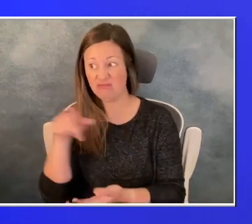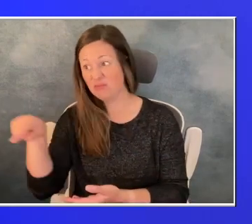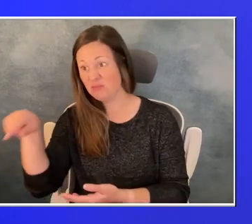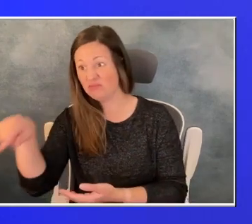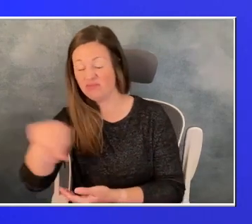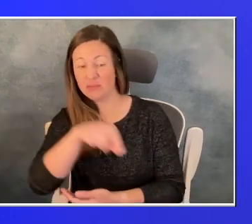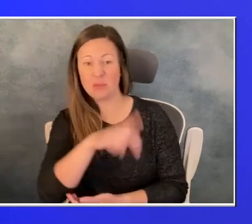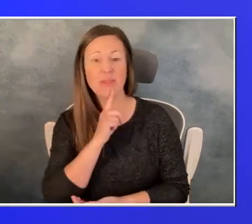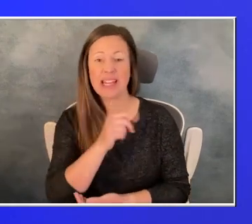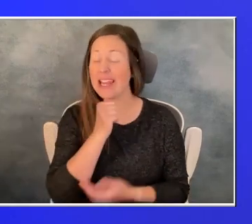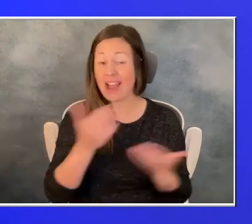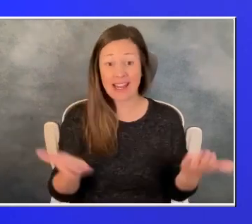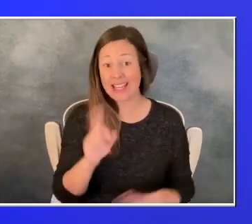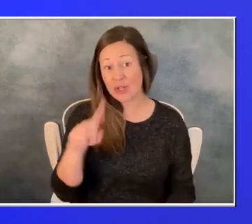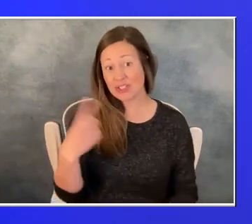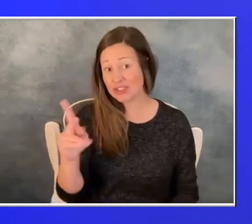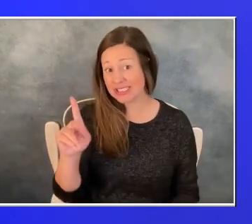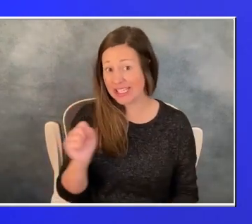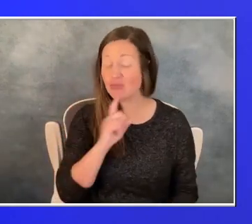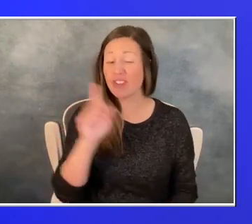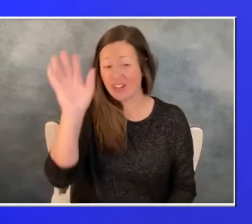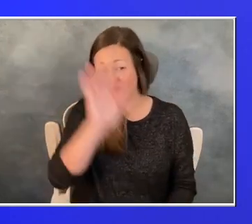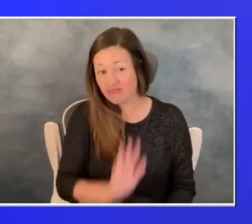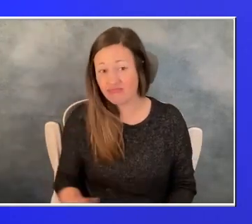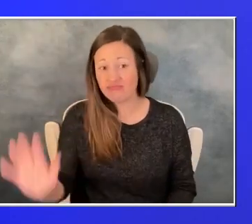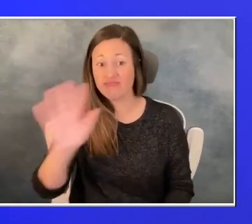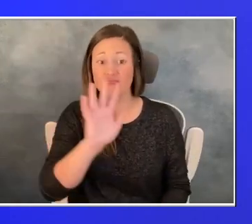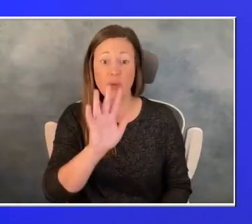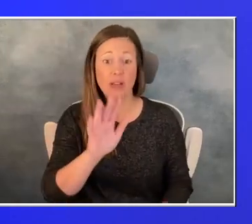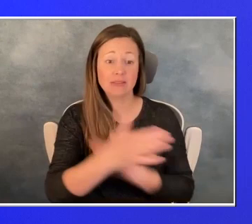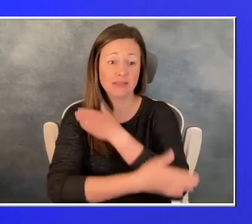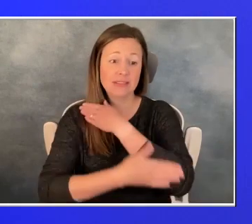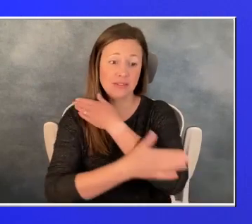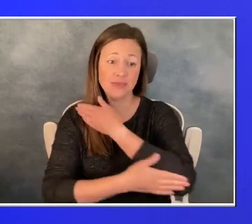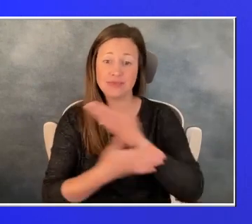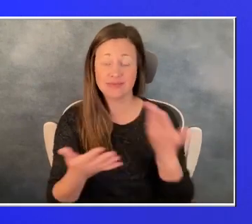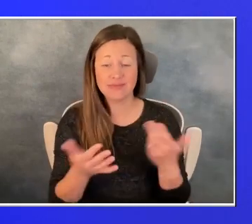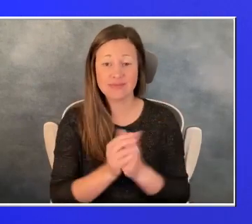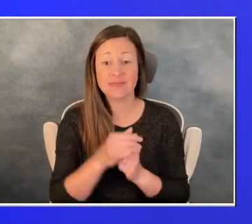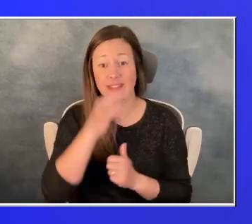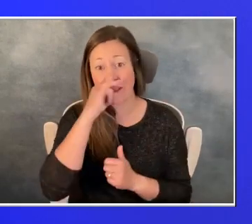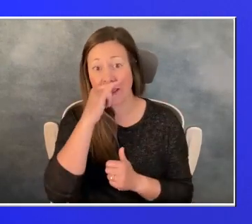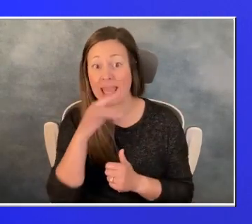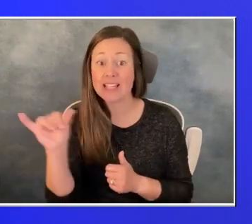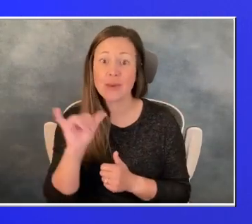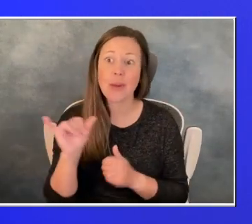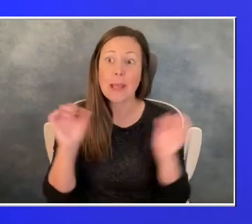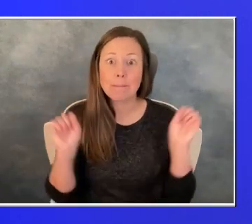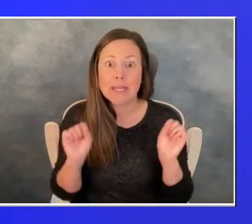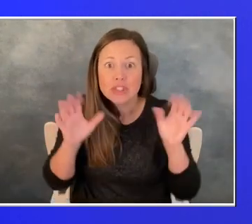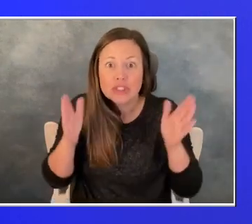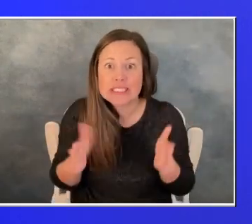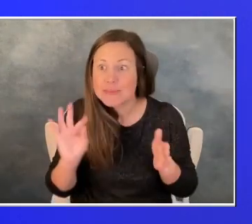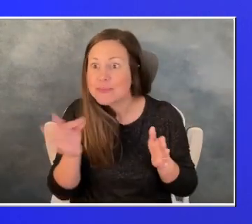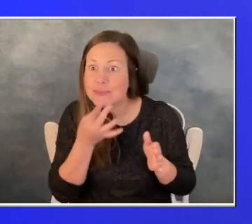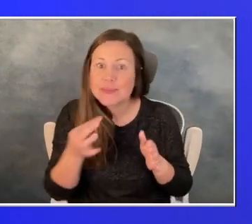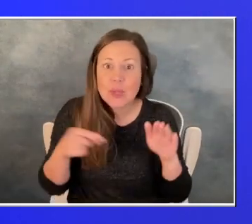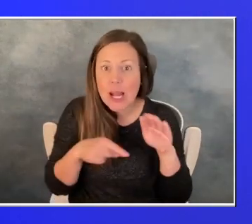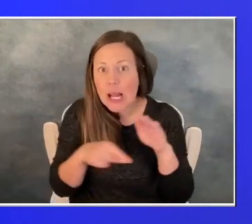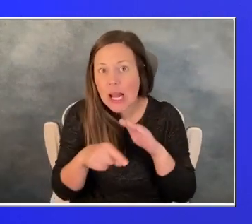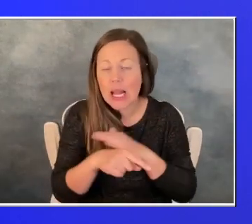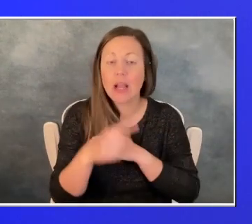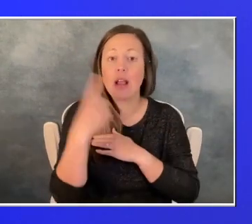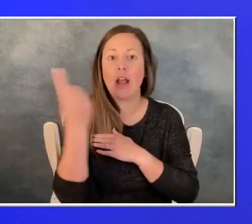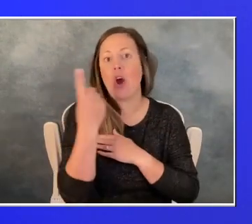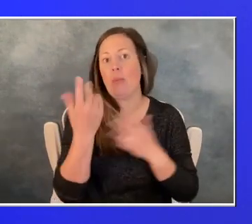Kansas Poison Center, this is across the country. Dr. Thornton mentioned kids are little Houdinis, and they are always going to be kind of one step ahead of us,